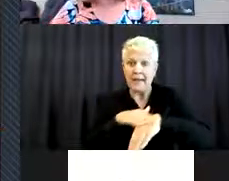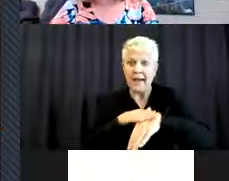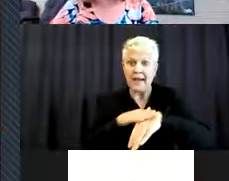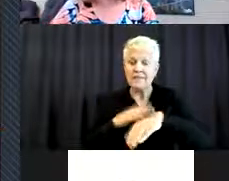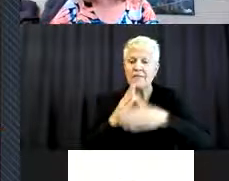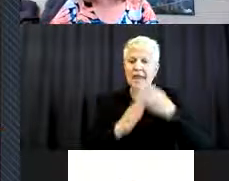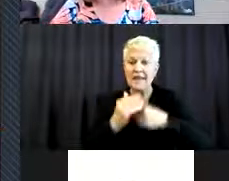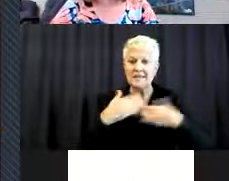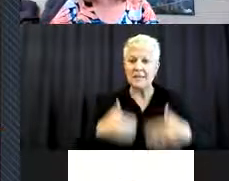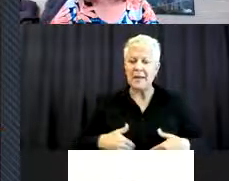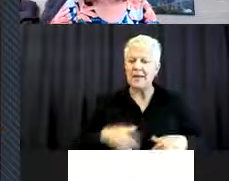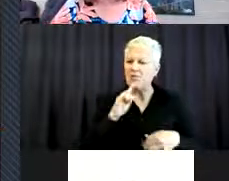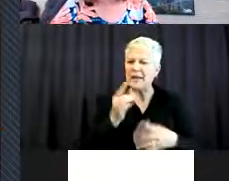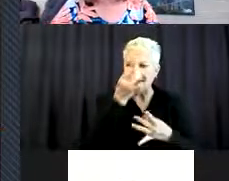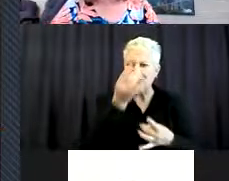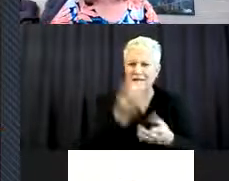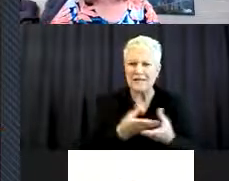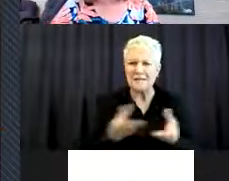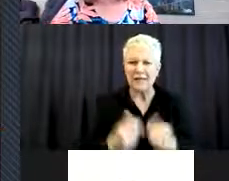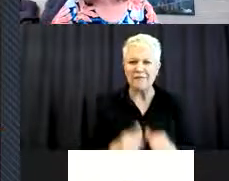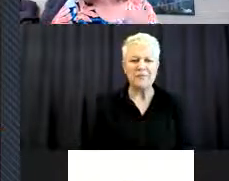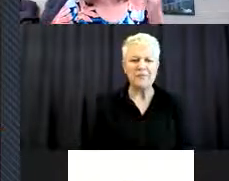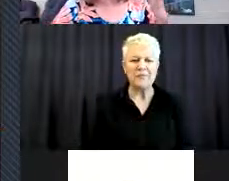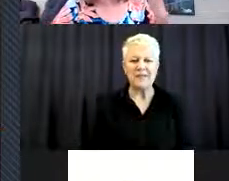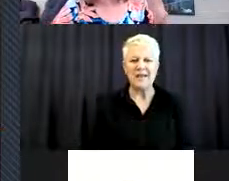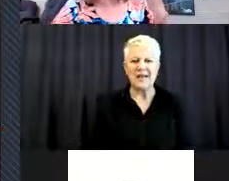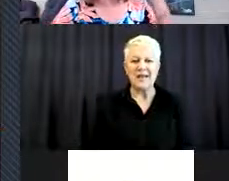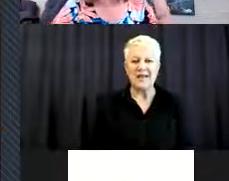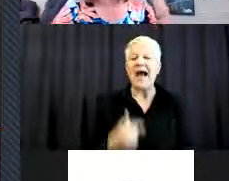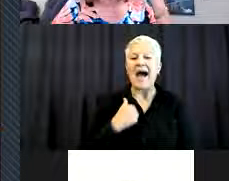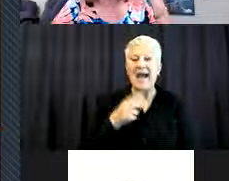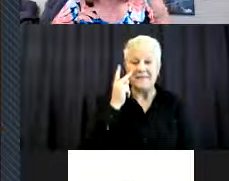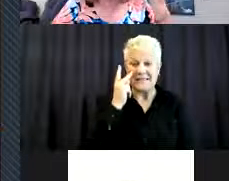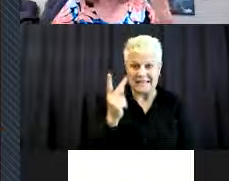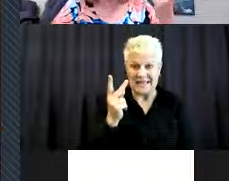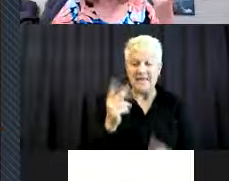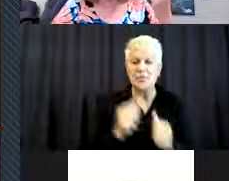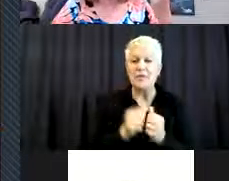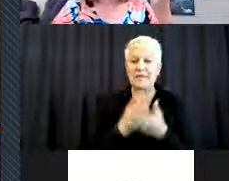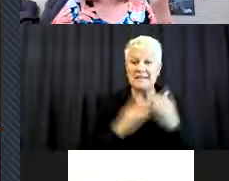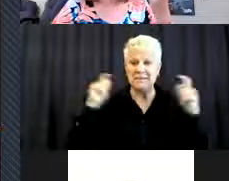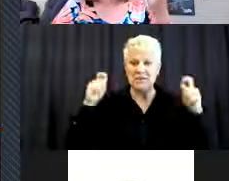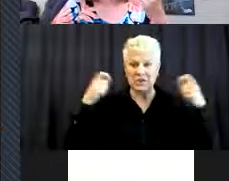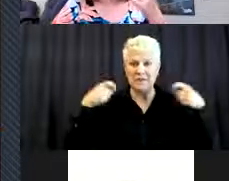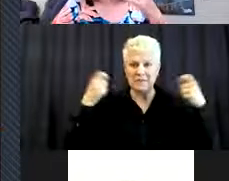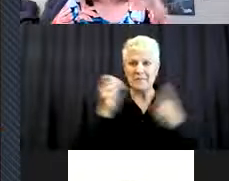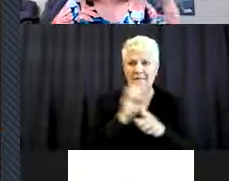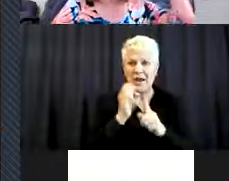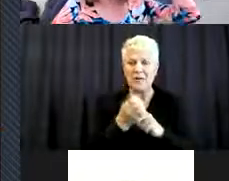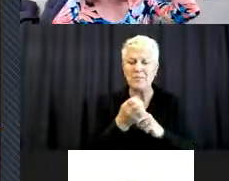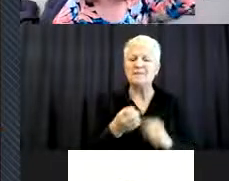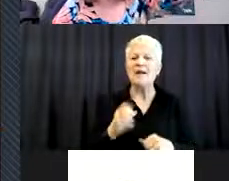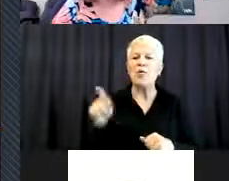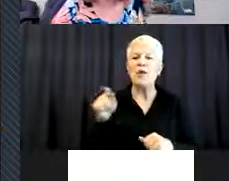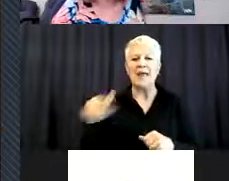Just pretty interesting stuff. I have seen in some gymnasium environments where they